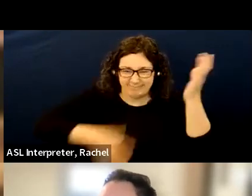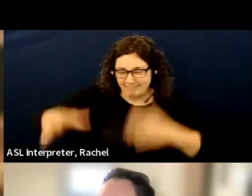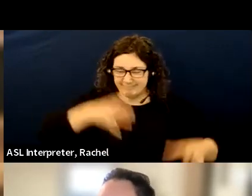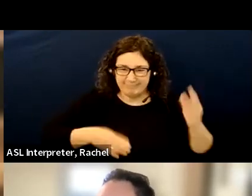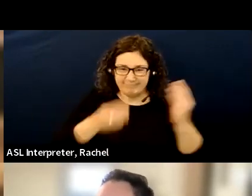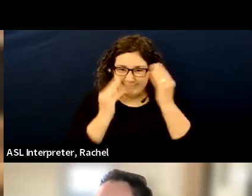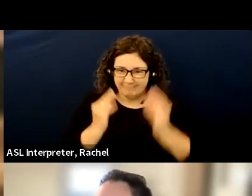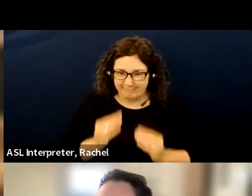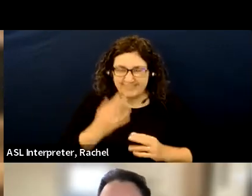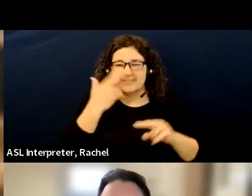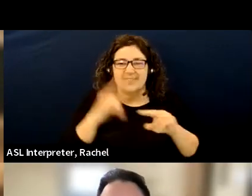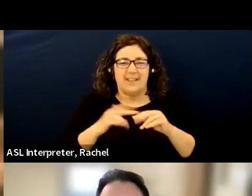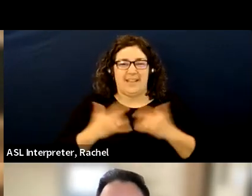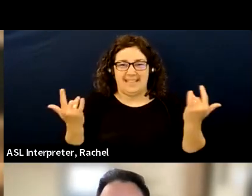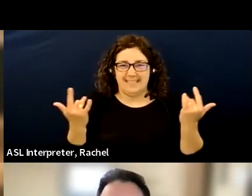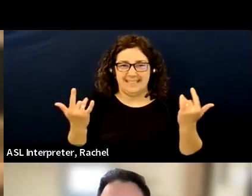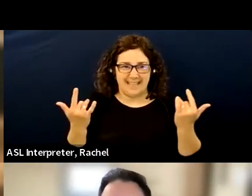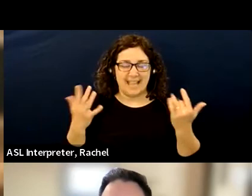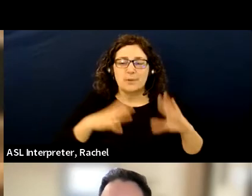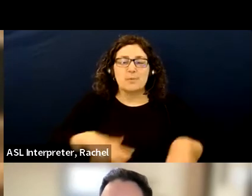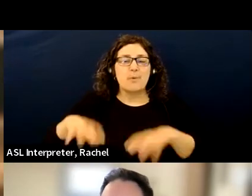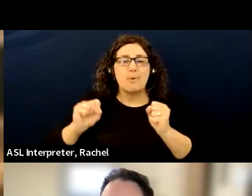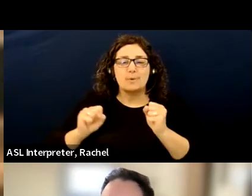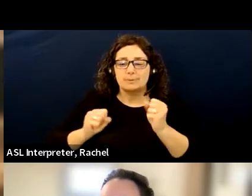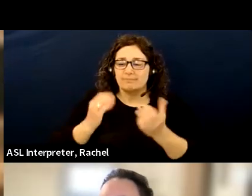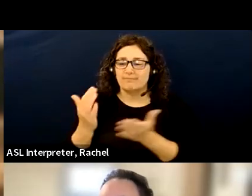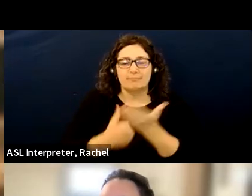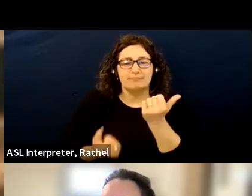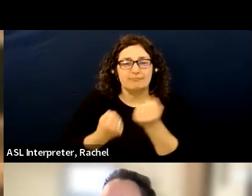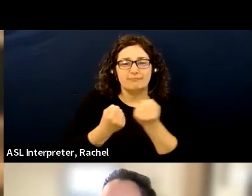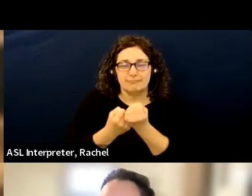a lot of fun events and also to host fundraisers and contribute to the arts in many ways.